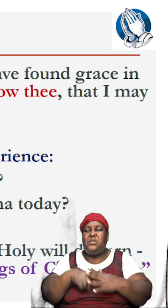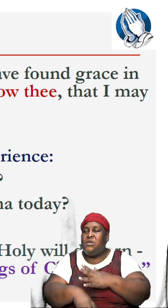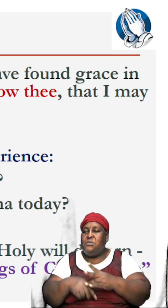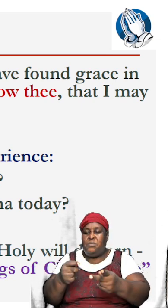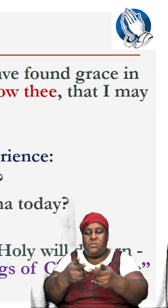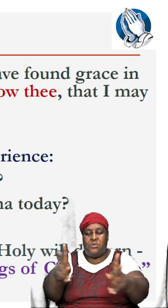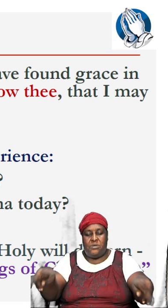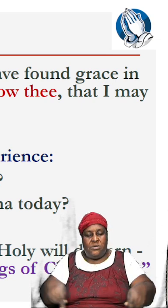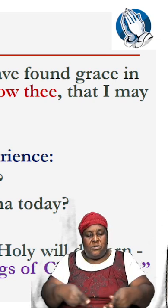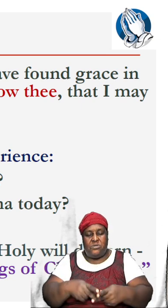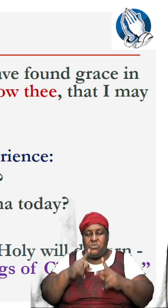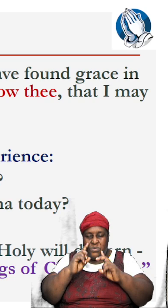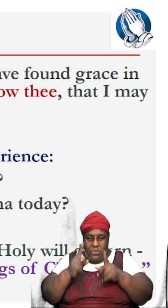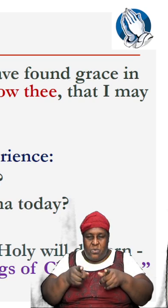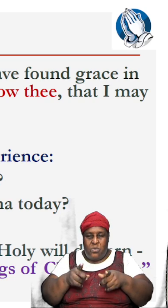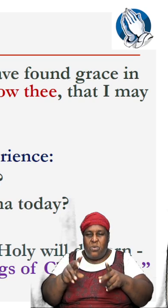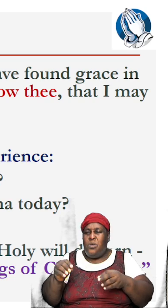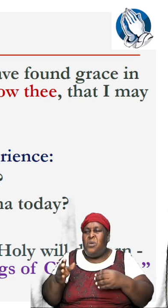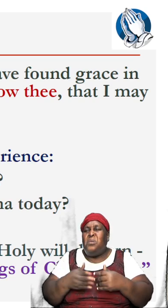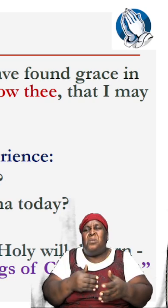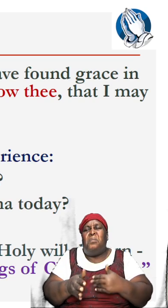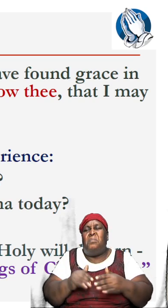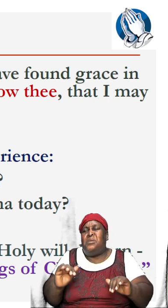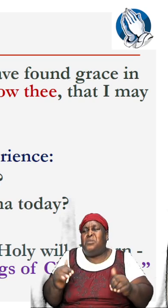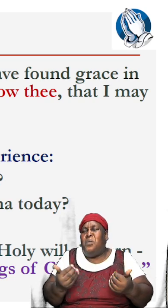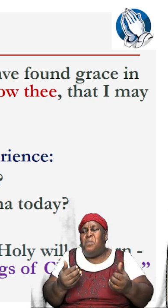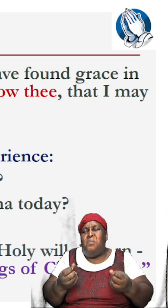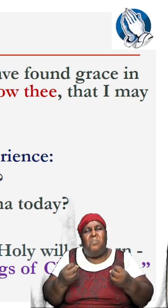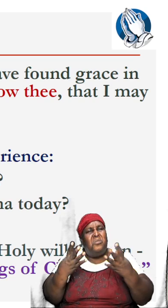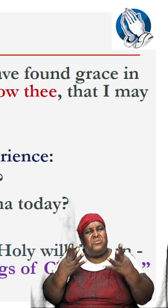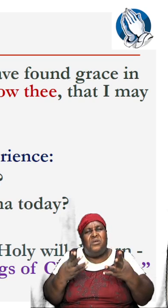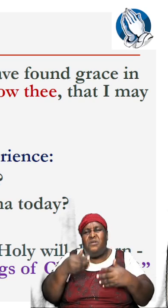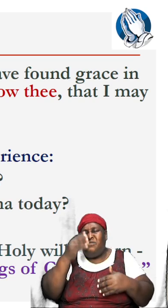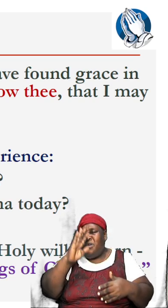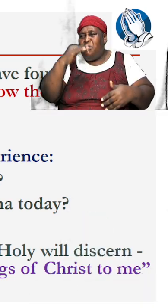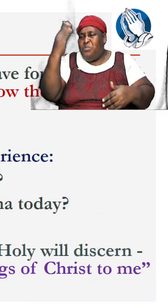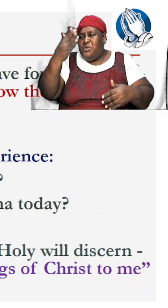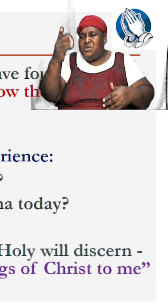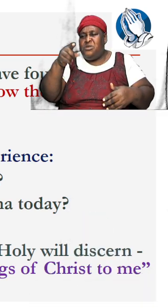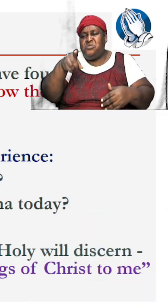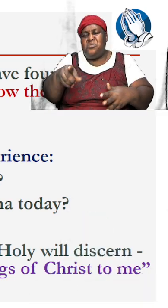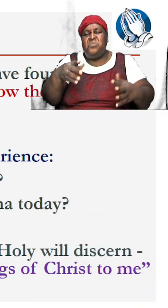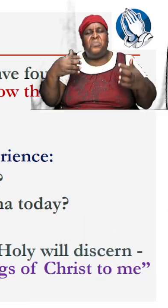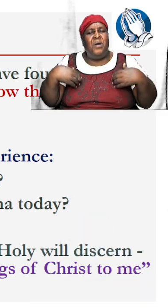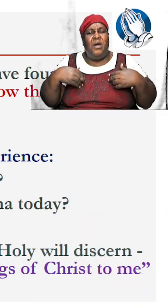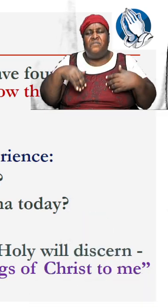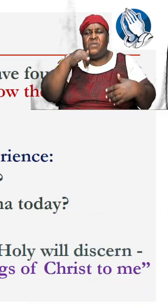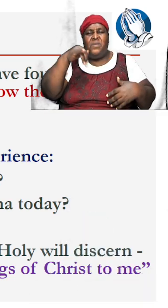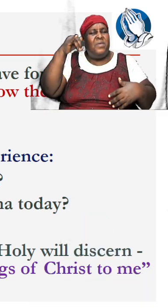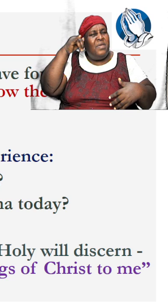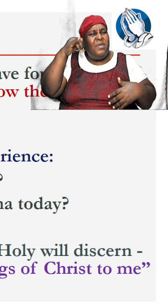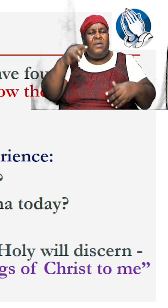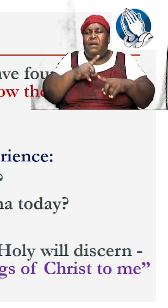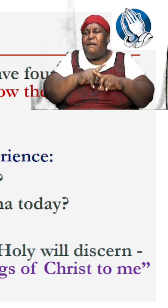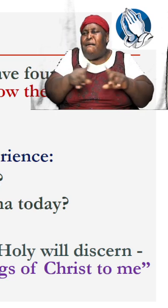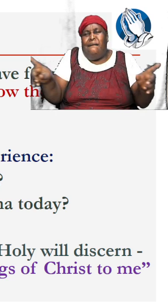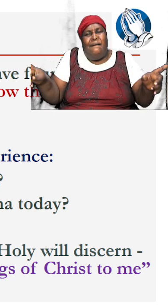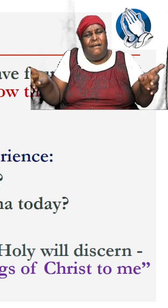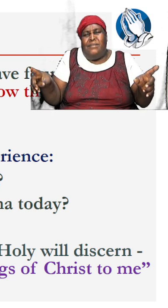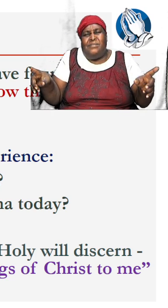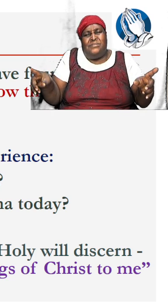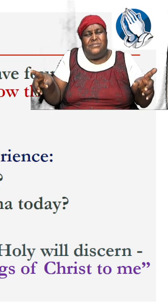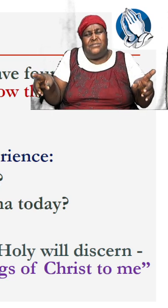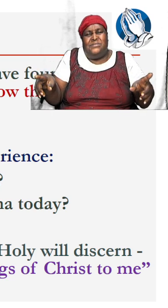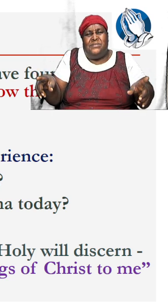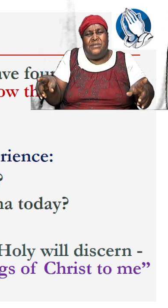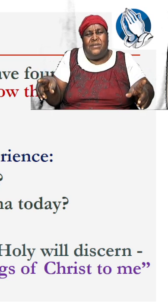go. It doesn't matter how much of God's presence you had yesterday. You can't exhaust the infinite God.